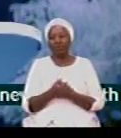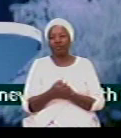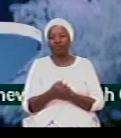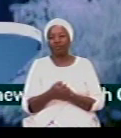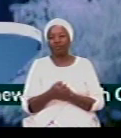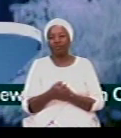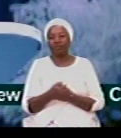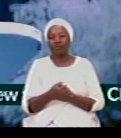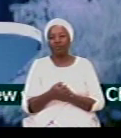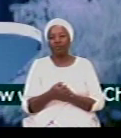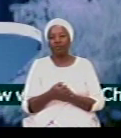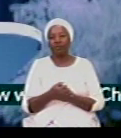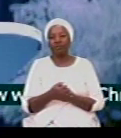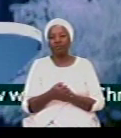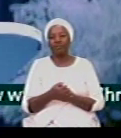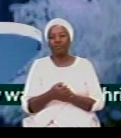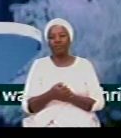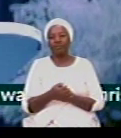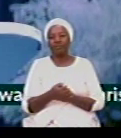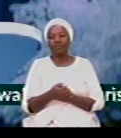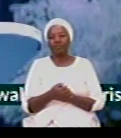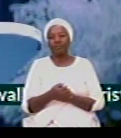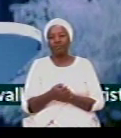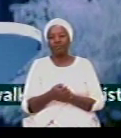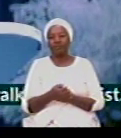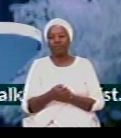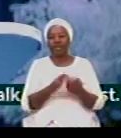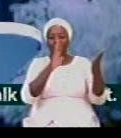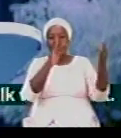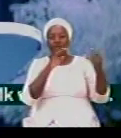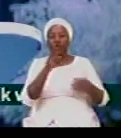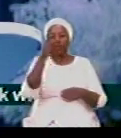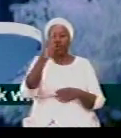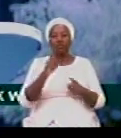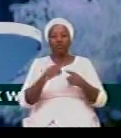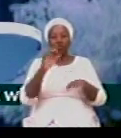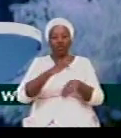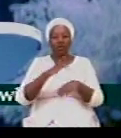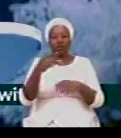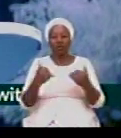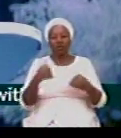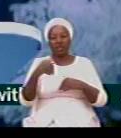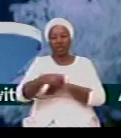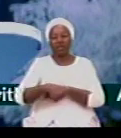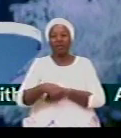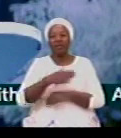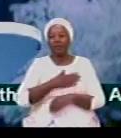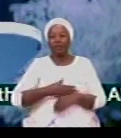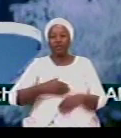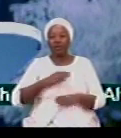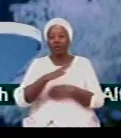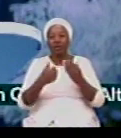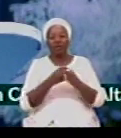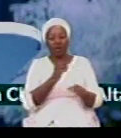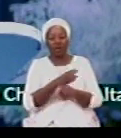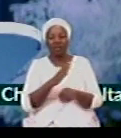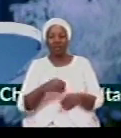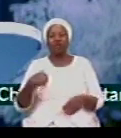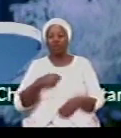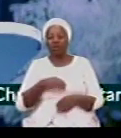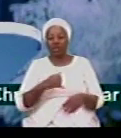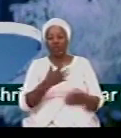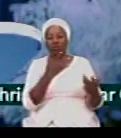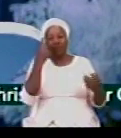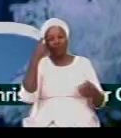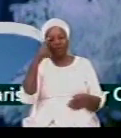Expect God to touch you tonight. Please, our counselors, we are still waiting for you. If you have finished at your end, just